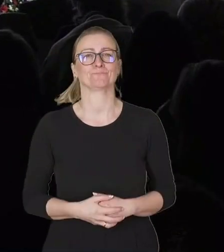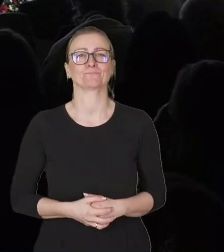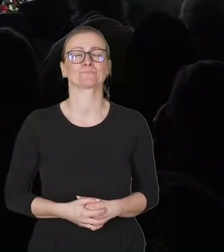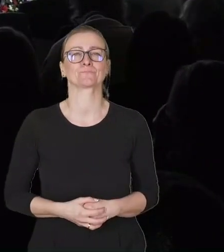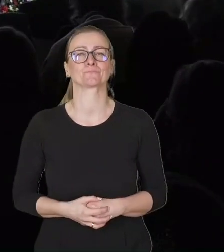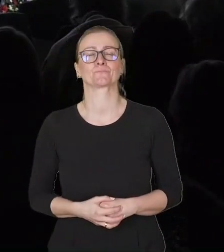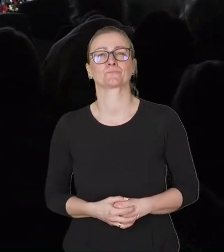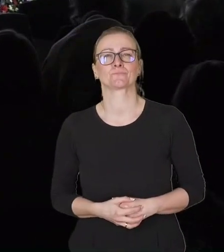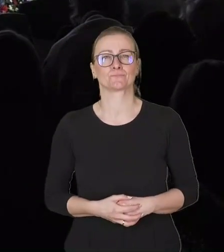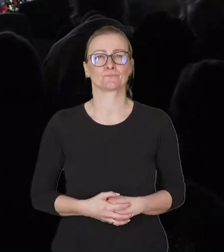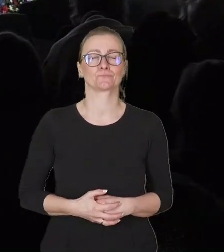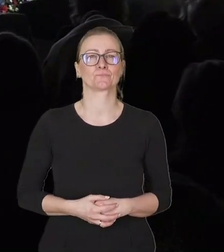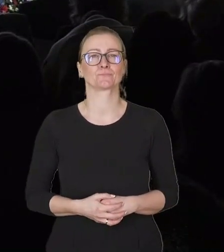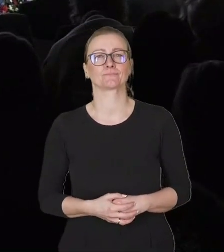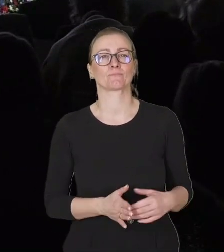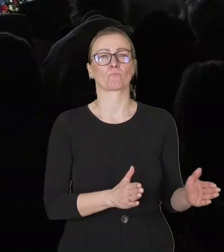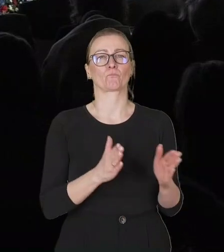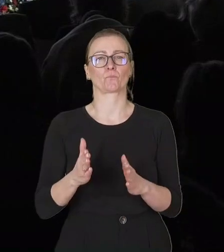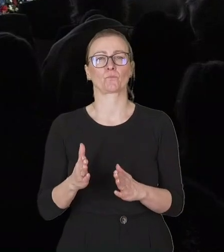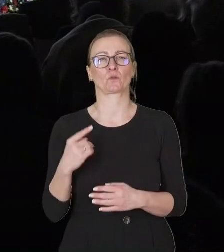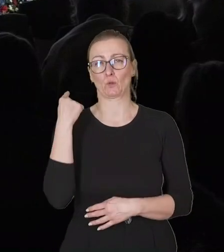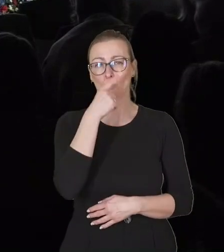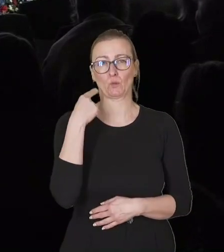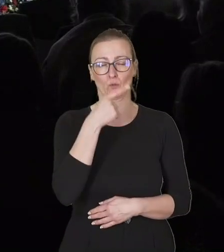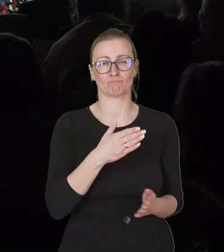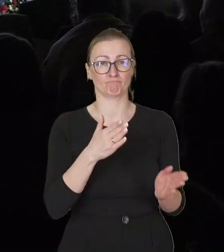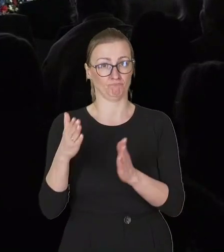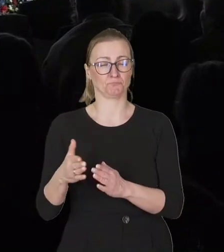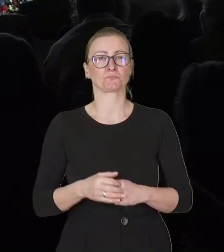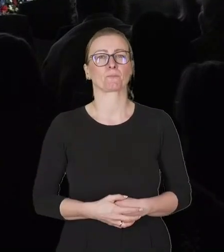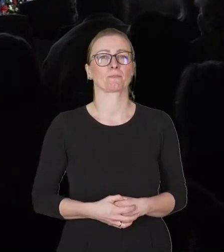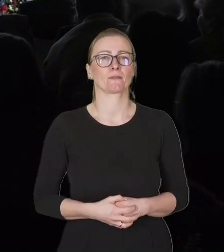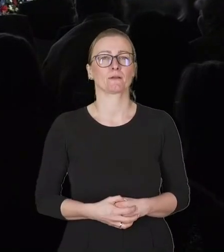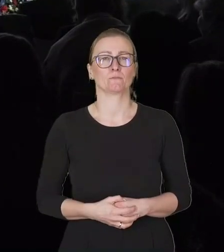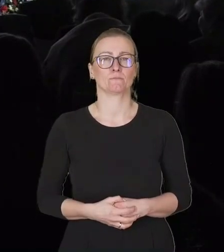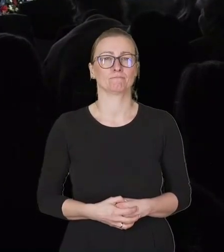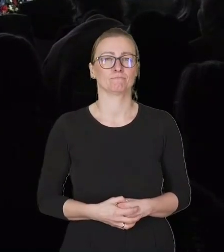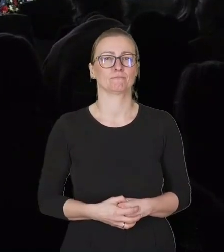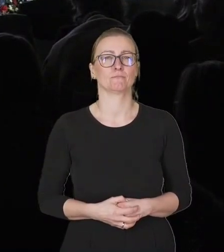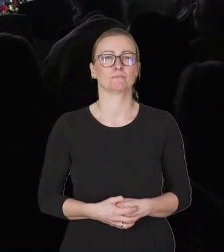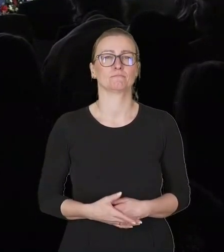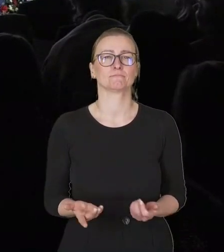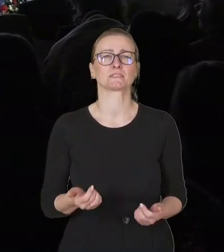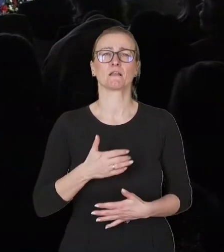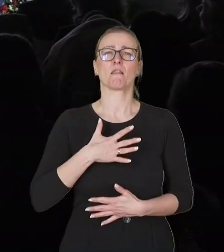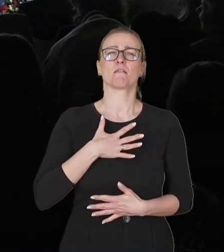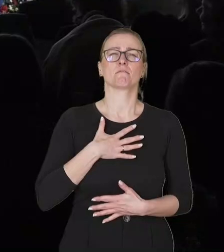Then I would like to invite, I might say, a good friend, my very good friend, Professor Marina